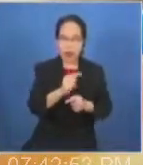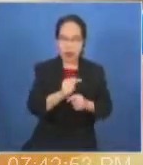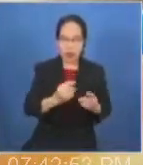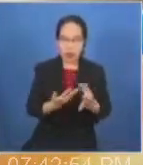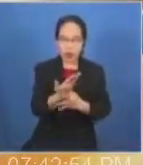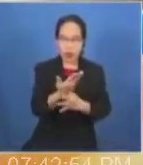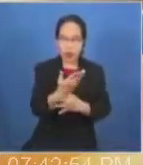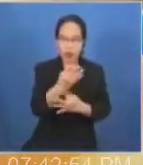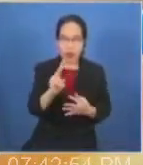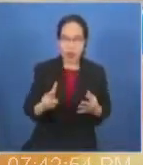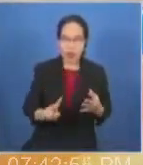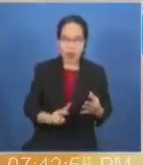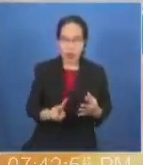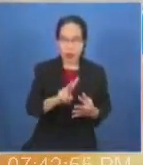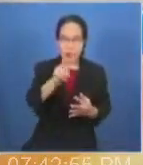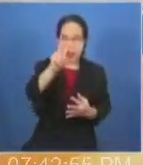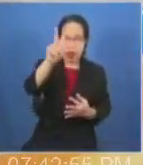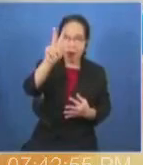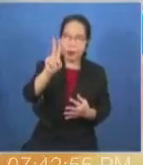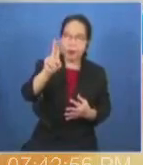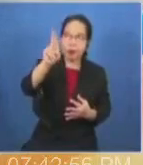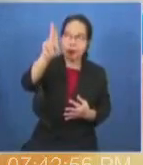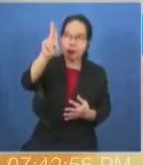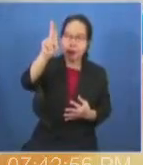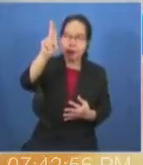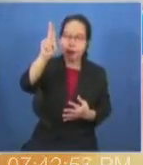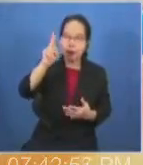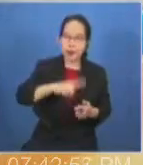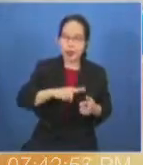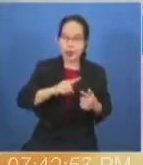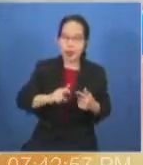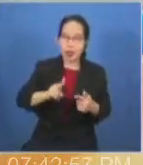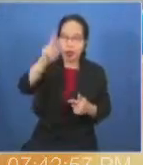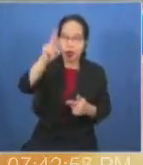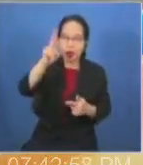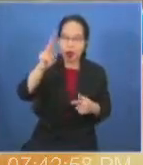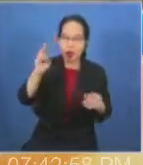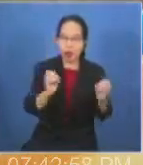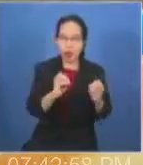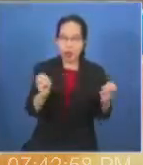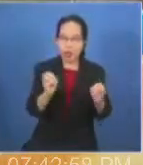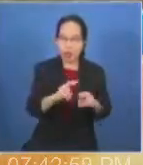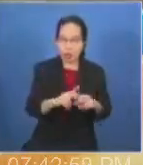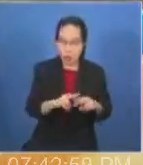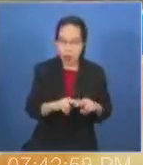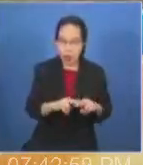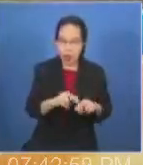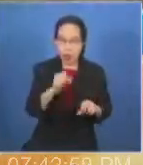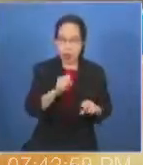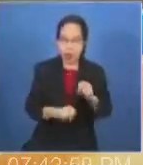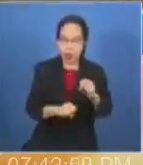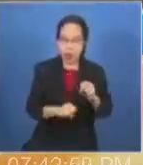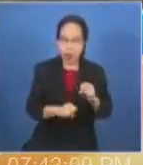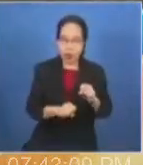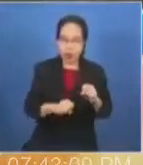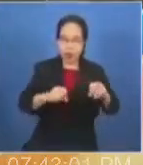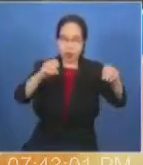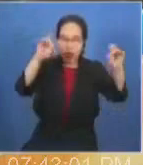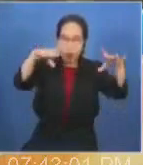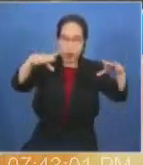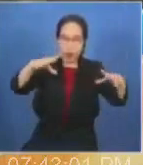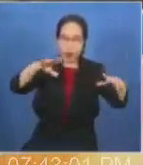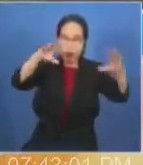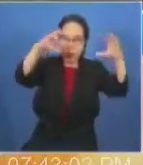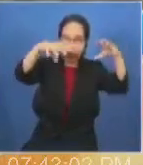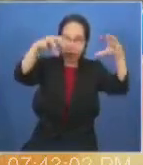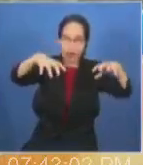Water will be taken from the sea or oceans through evaporation. When it evaporates, there's no more salt in